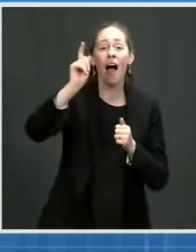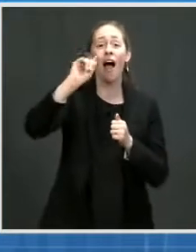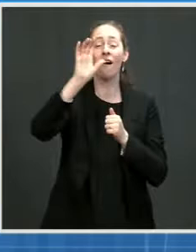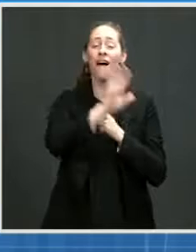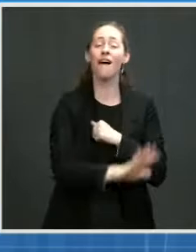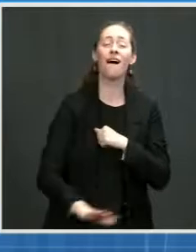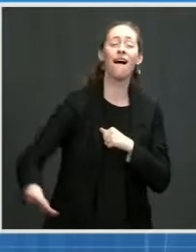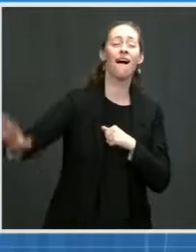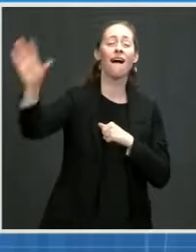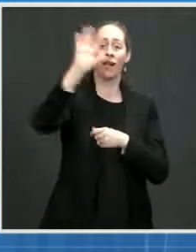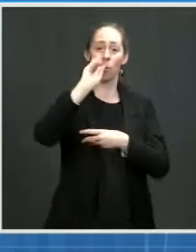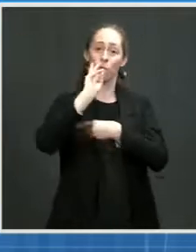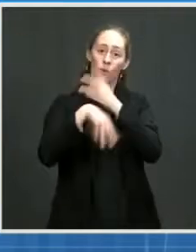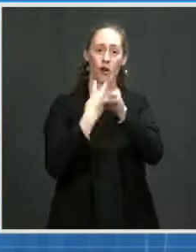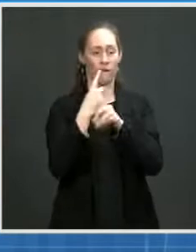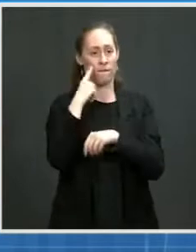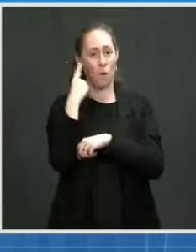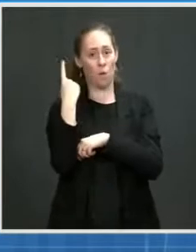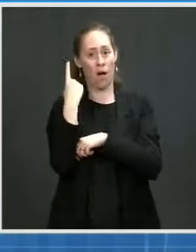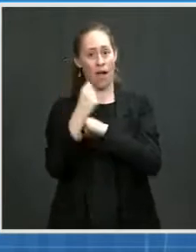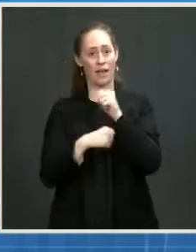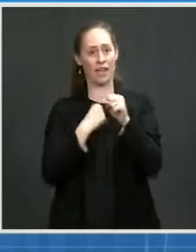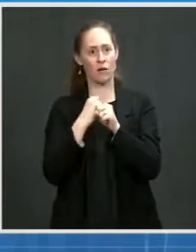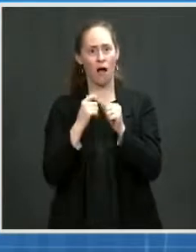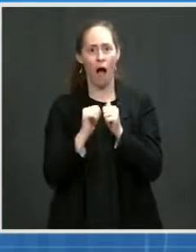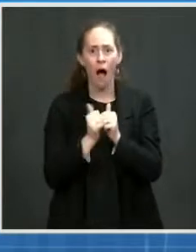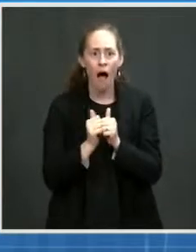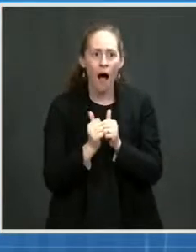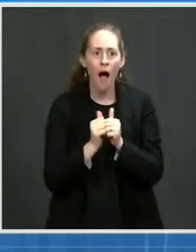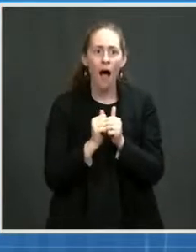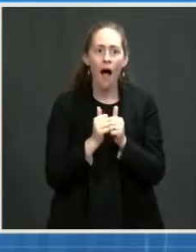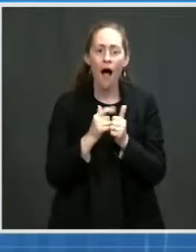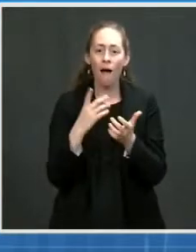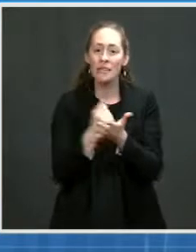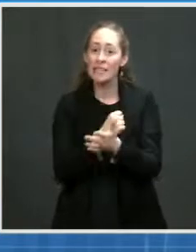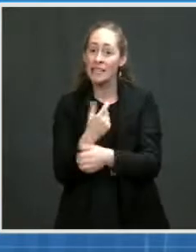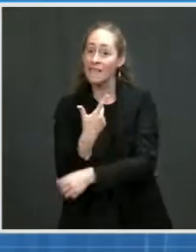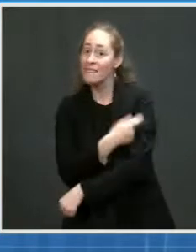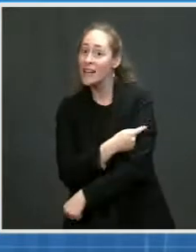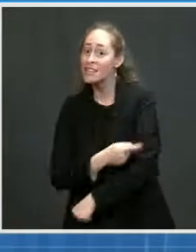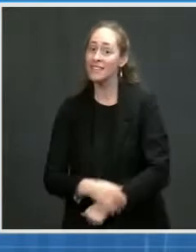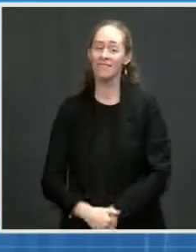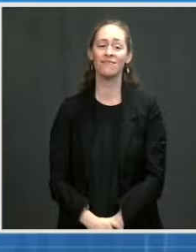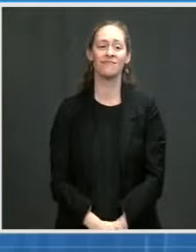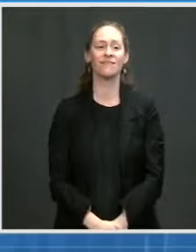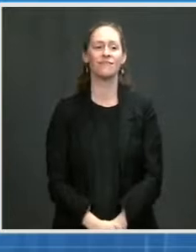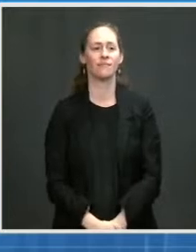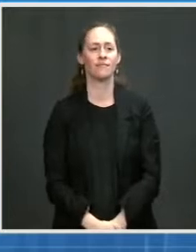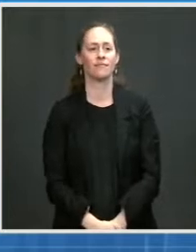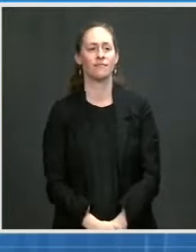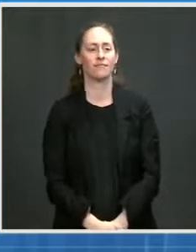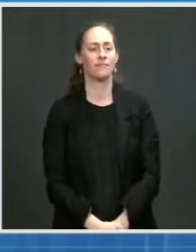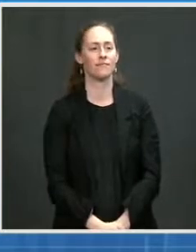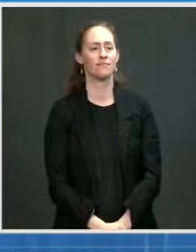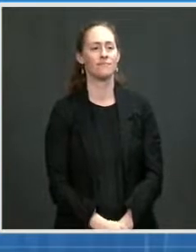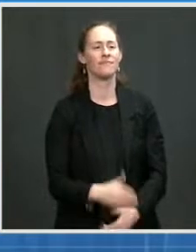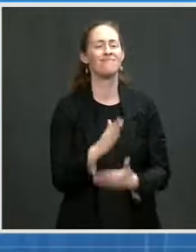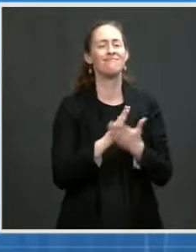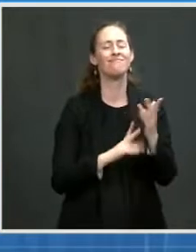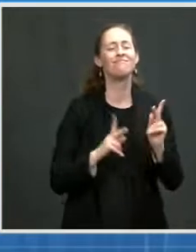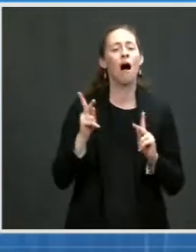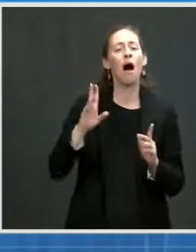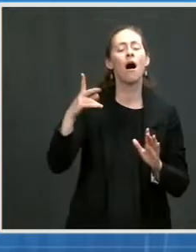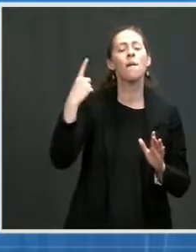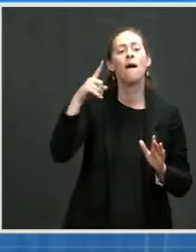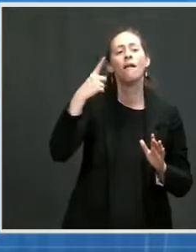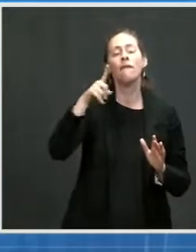only way to qualify is to get vaccinated. So people may say all of this is frivolous. I